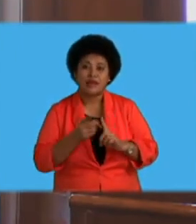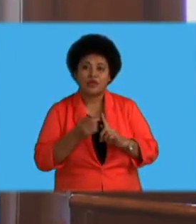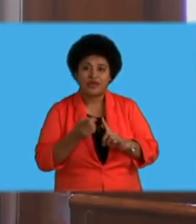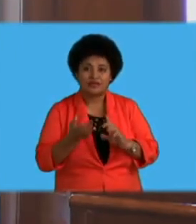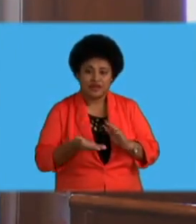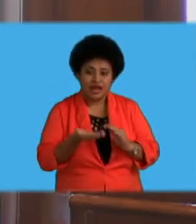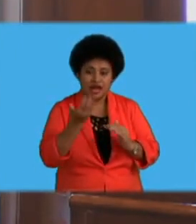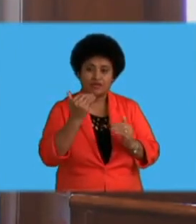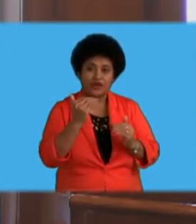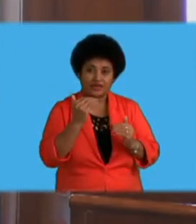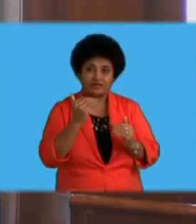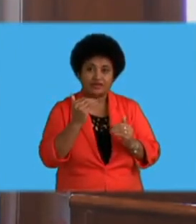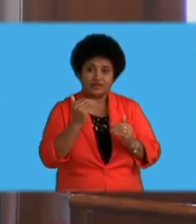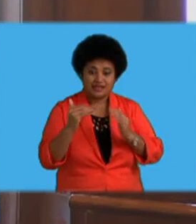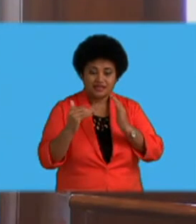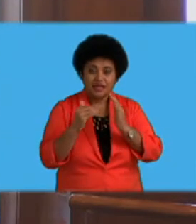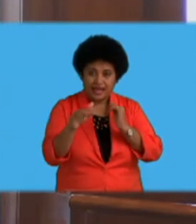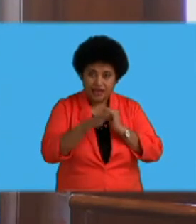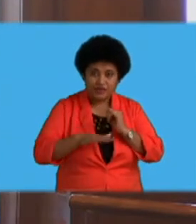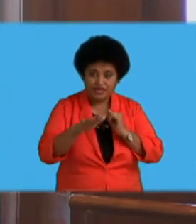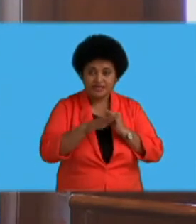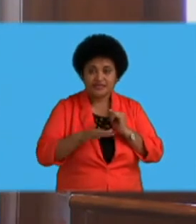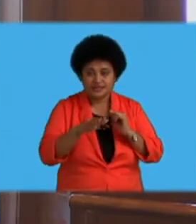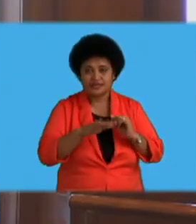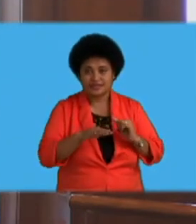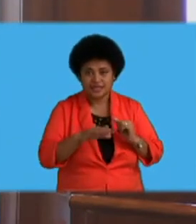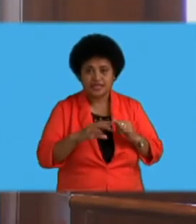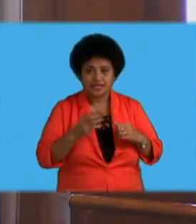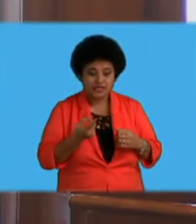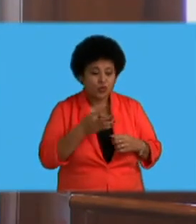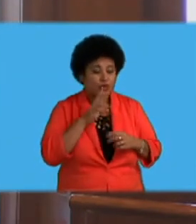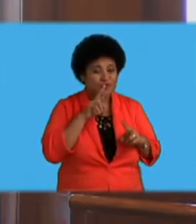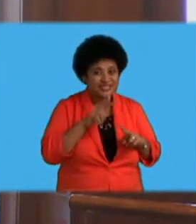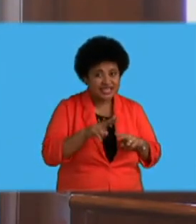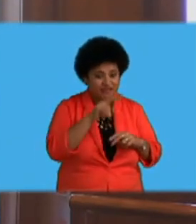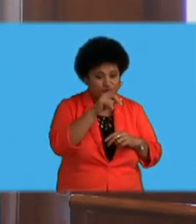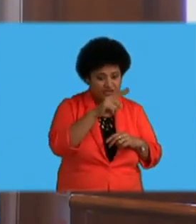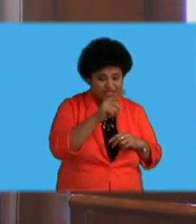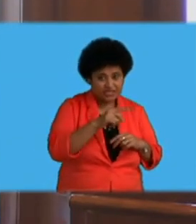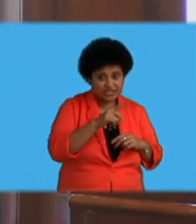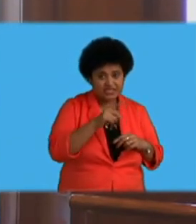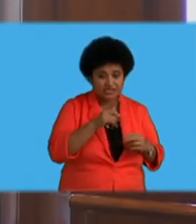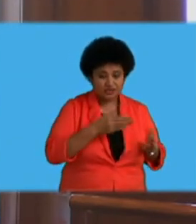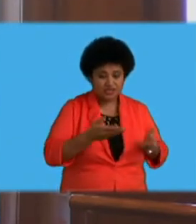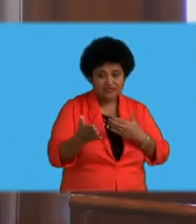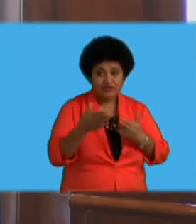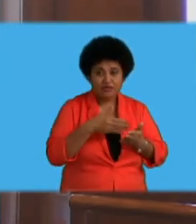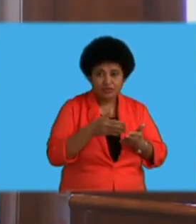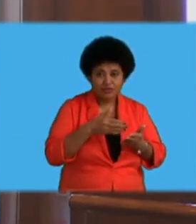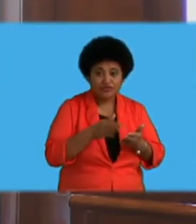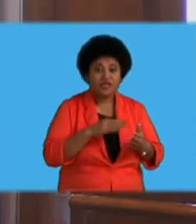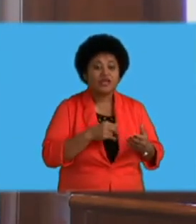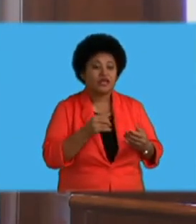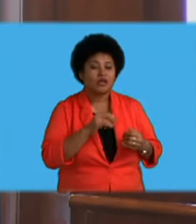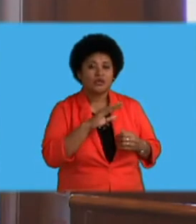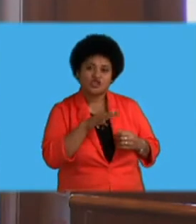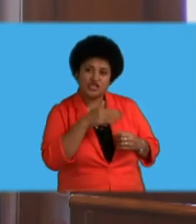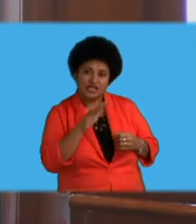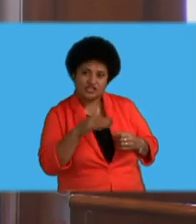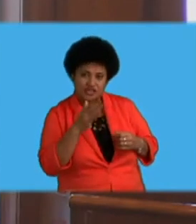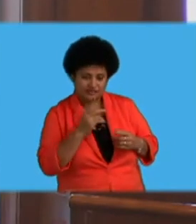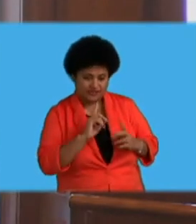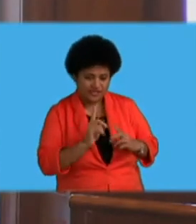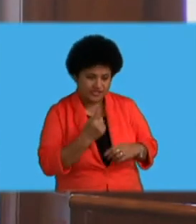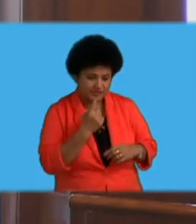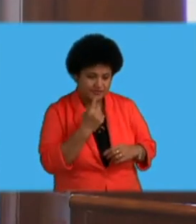Town and Country Planning, and the requirements or conditions of approval are set out by the Department in the scheme plans. It is in this